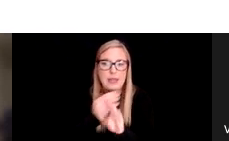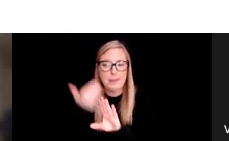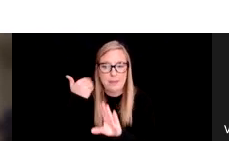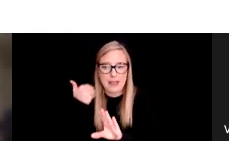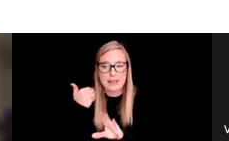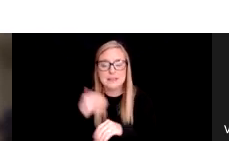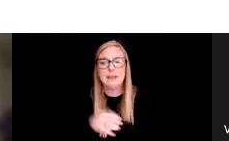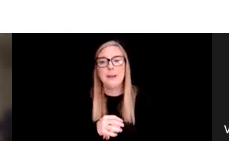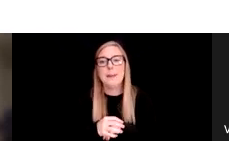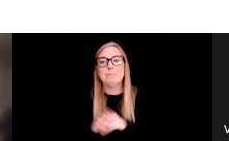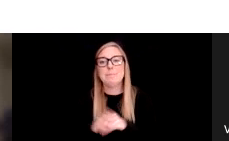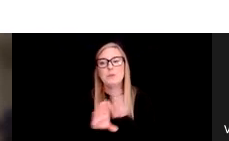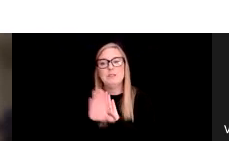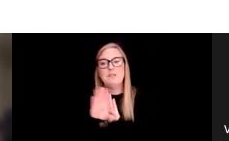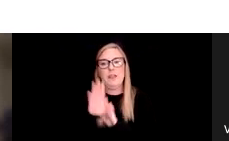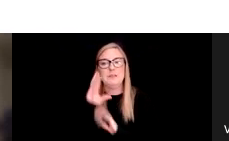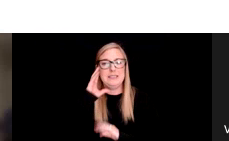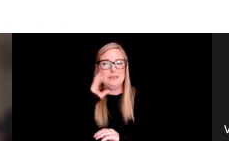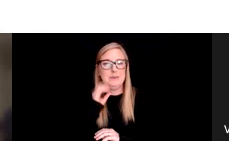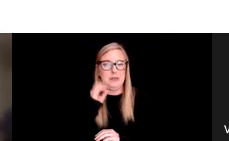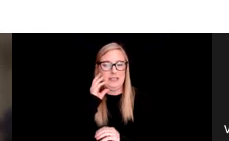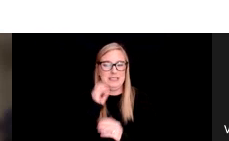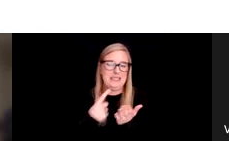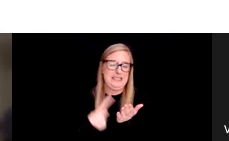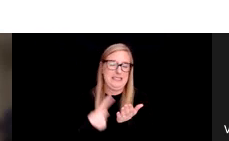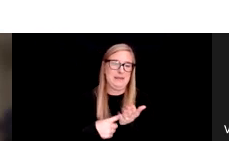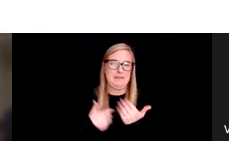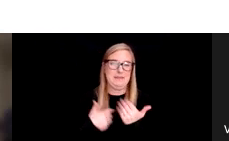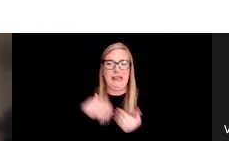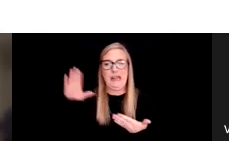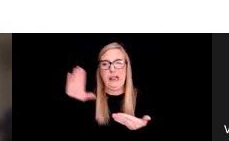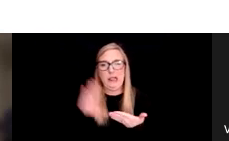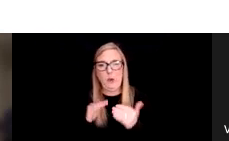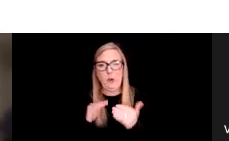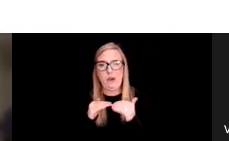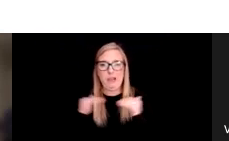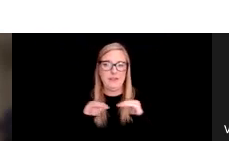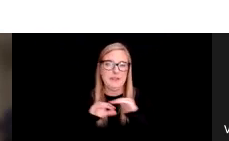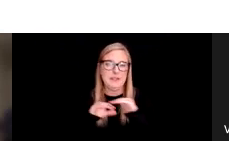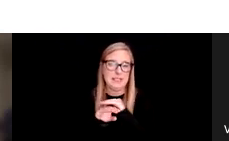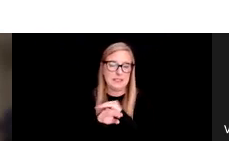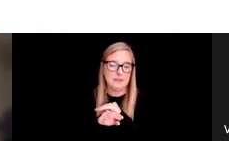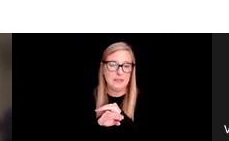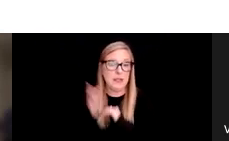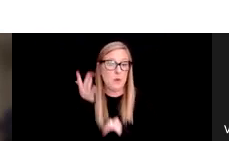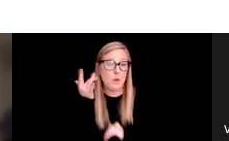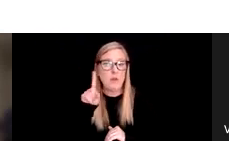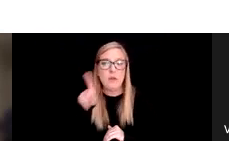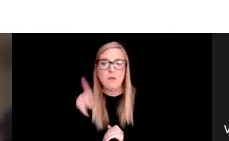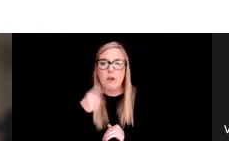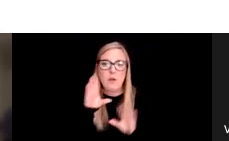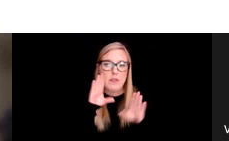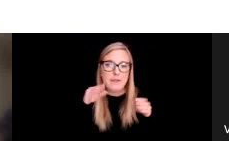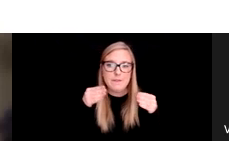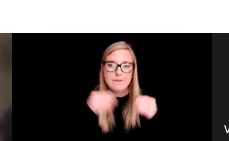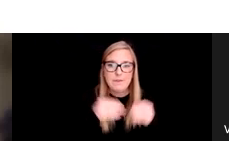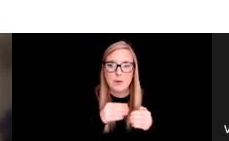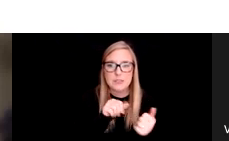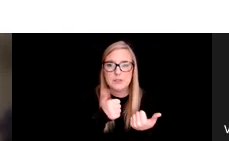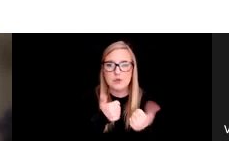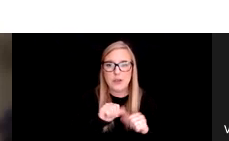creating experiences at times that had a lower overall level of accessibility because we were only attempting to